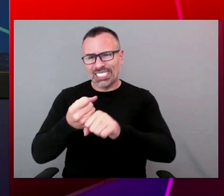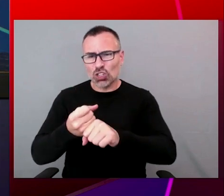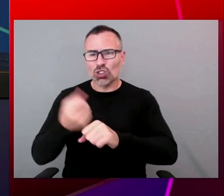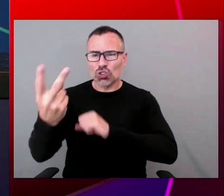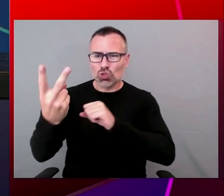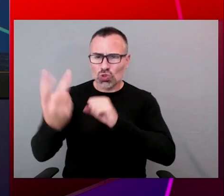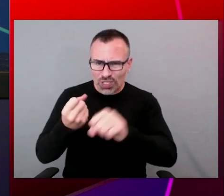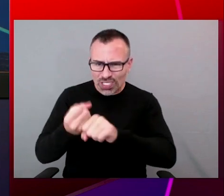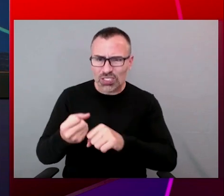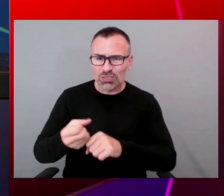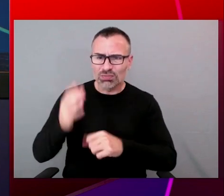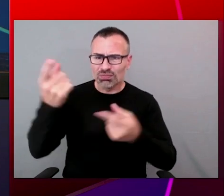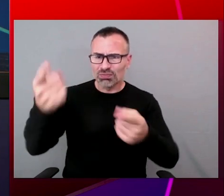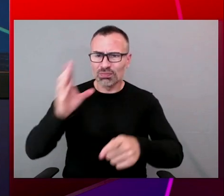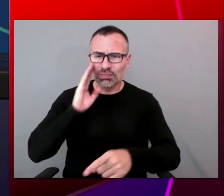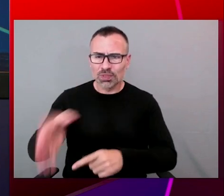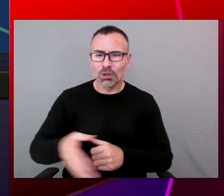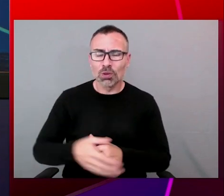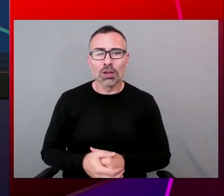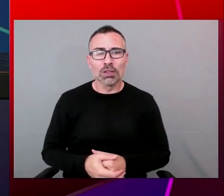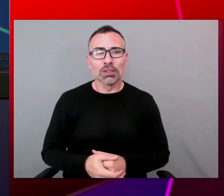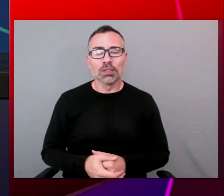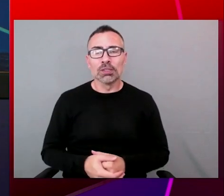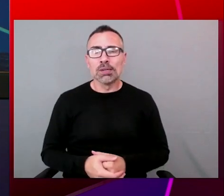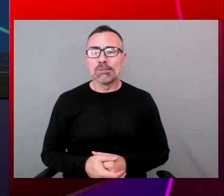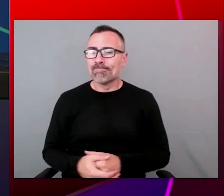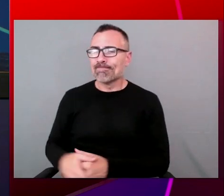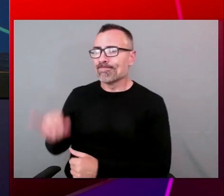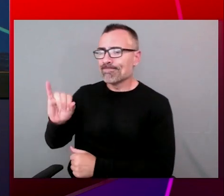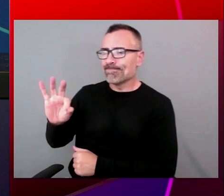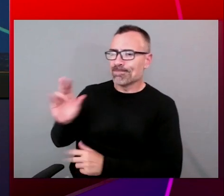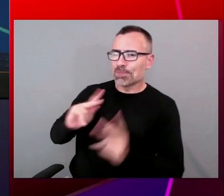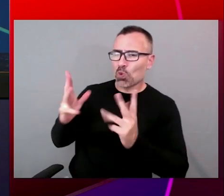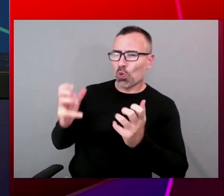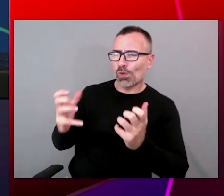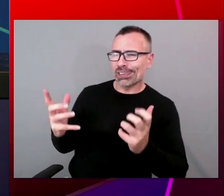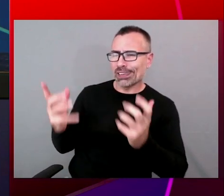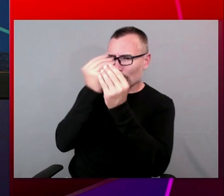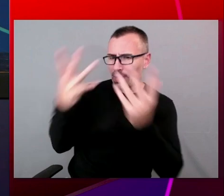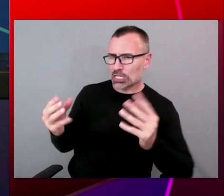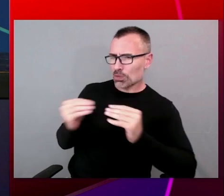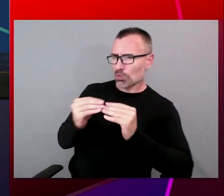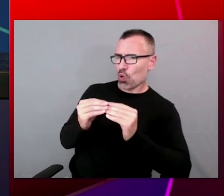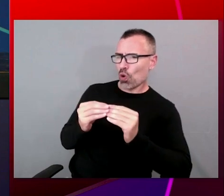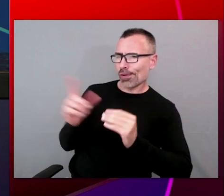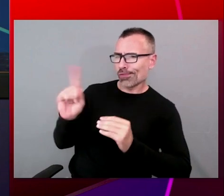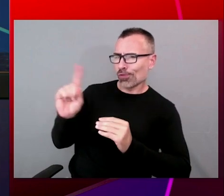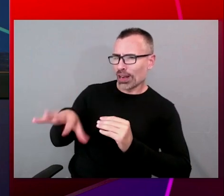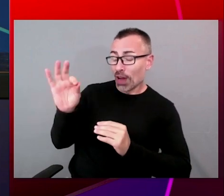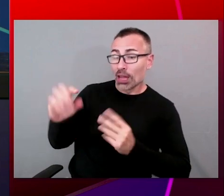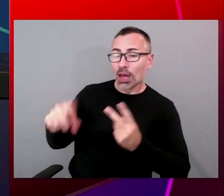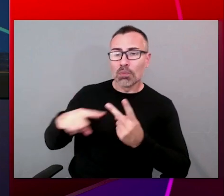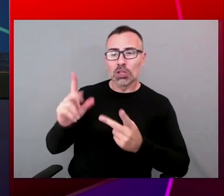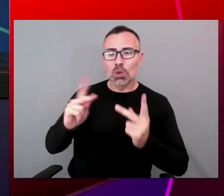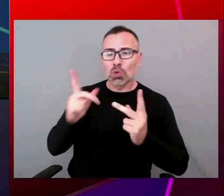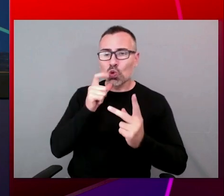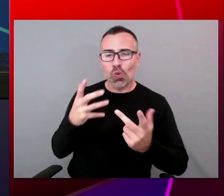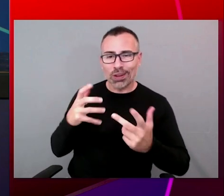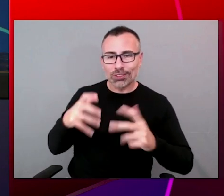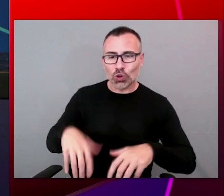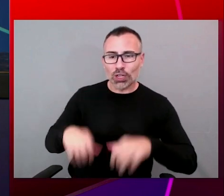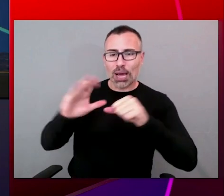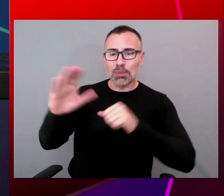learn more about your company, what you're doing, and also, you know, for those that are in the industry, look to adopt your technologies that you're